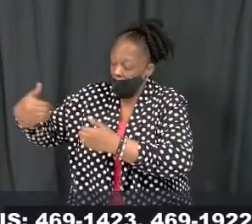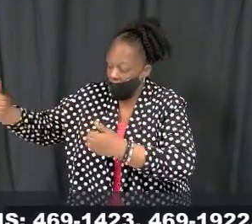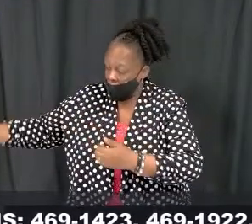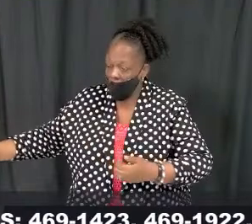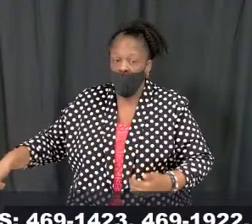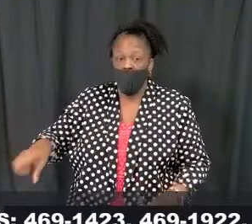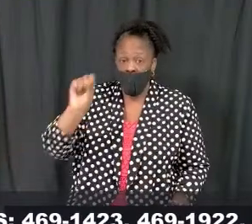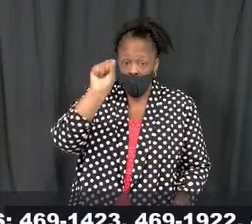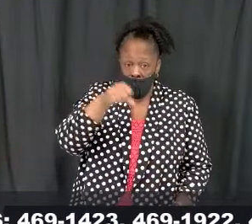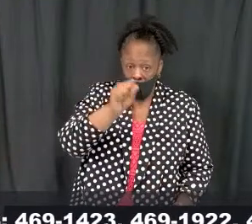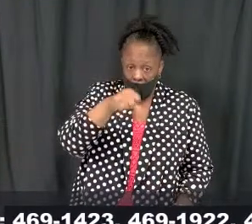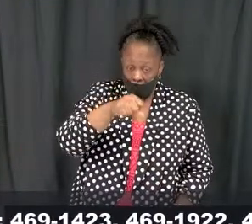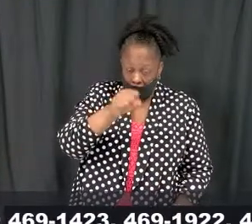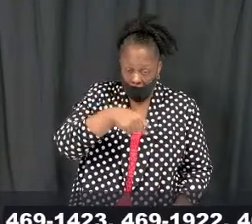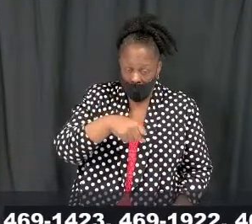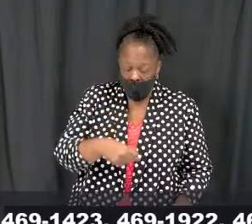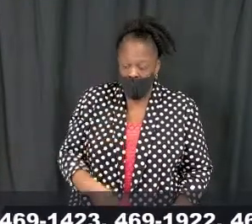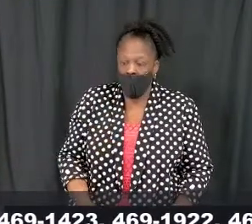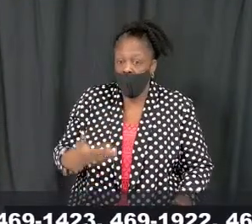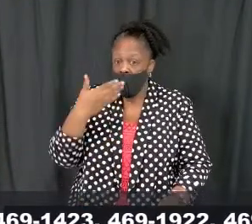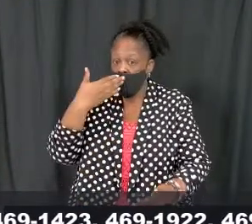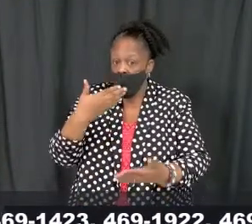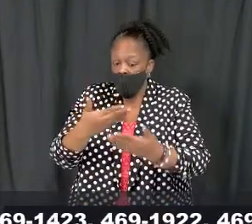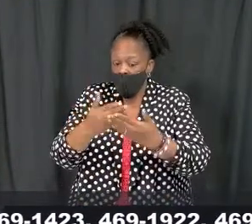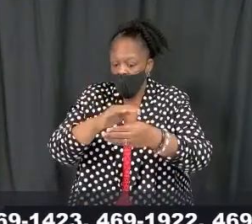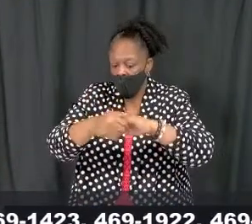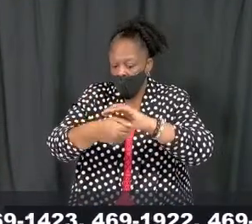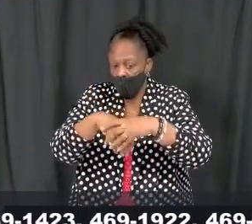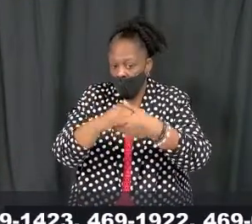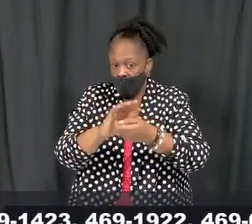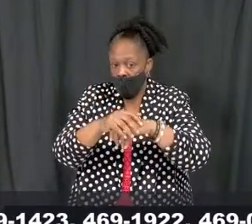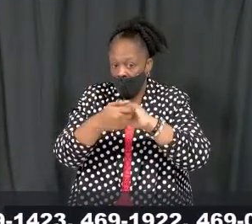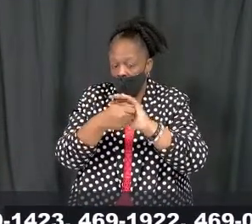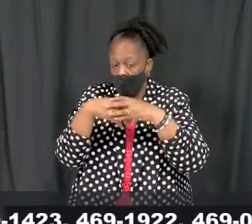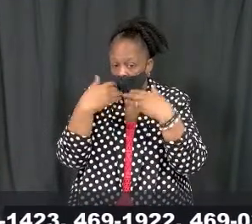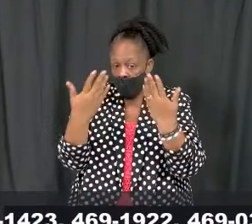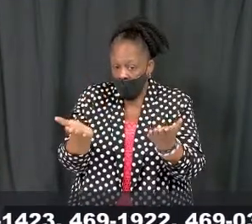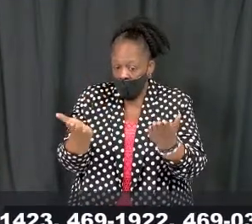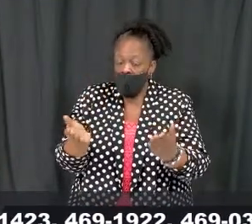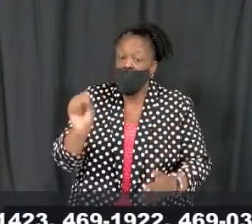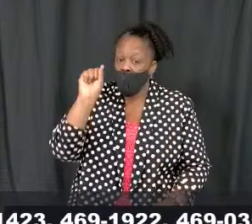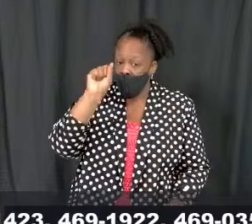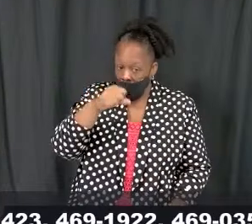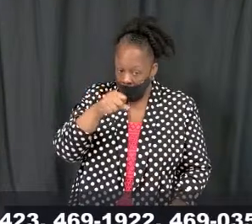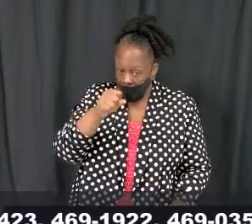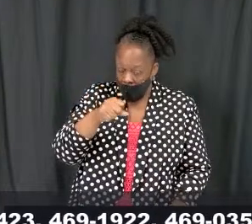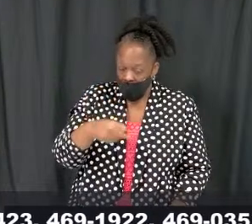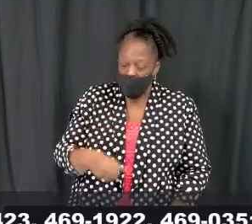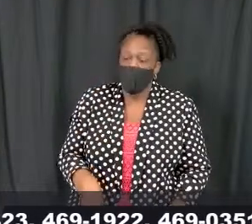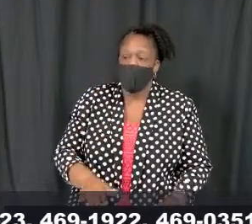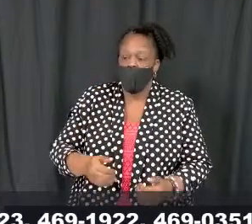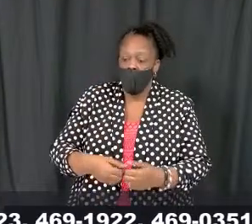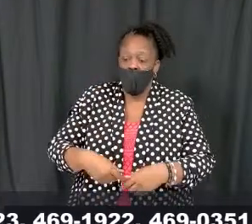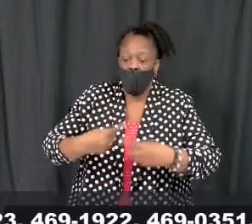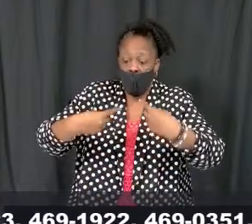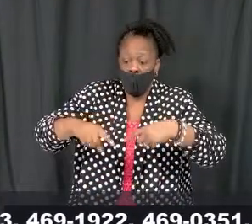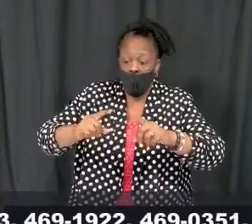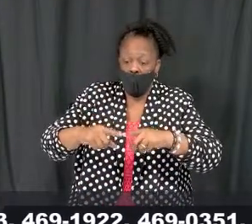feet, good hand hygiene practices, and avoiding crowds and crowded places.